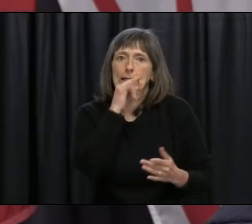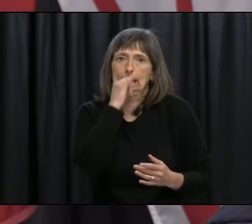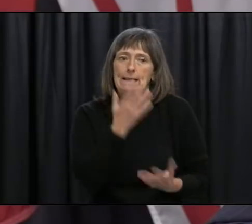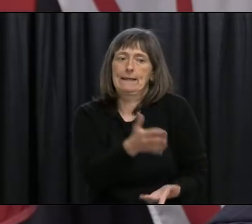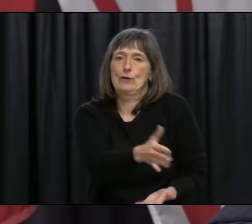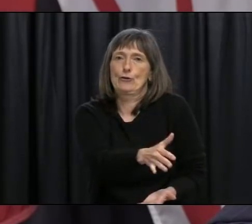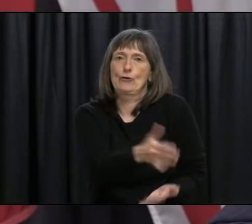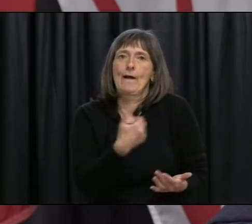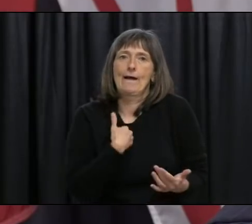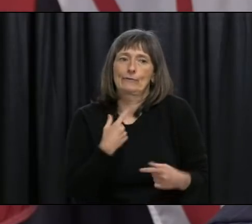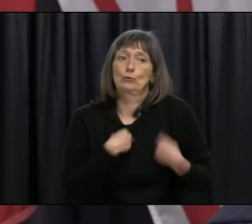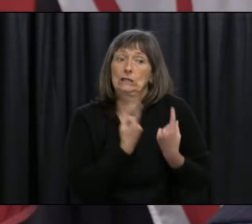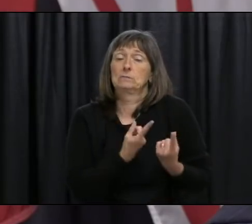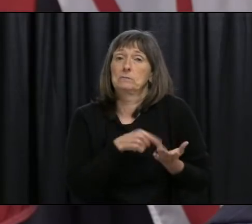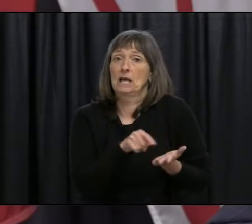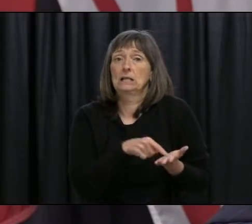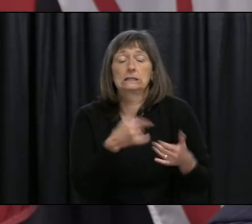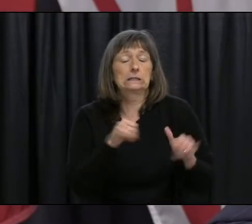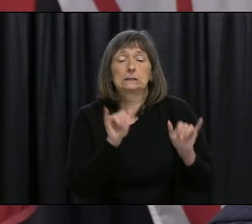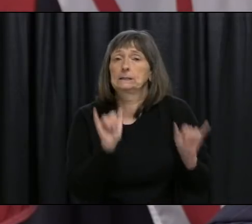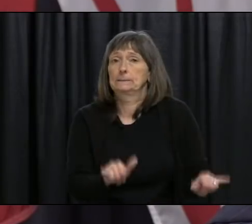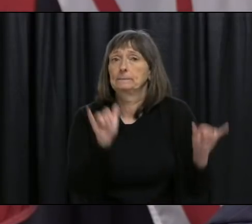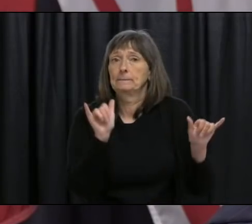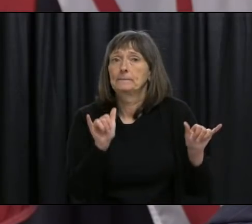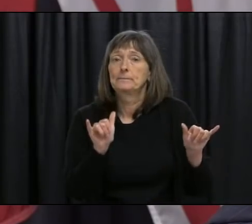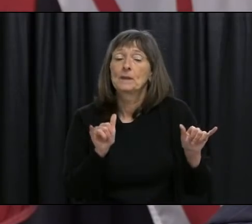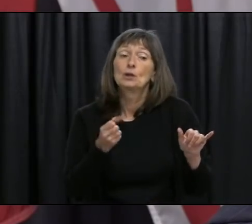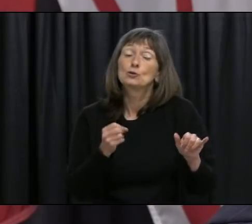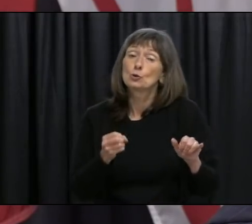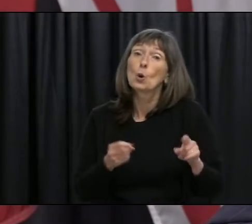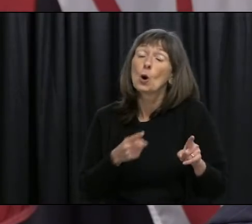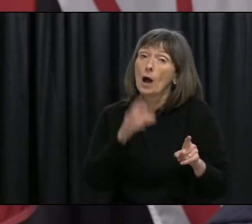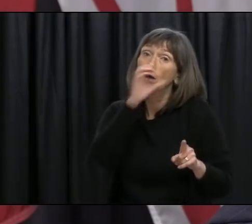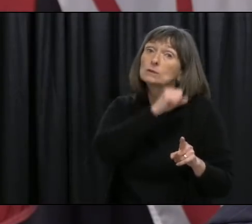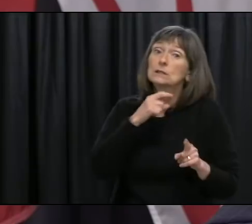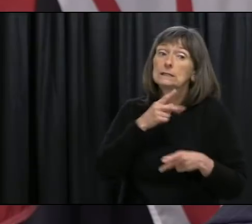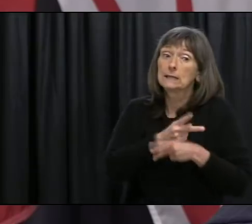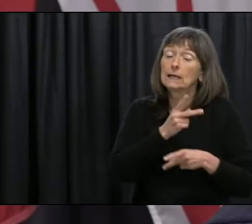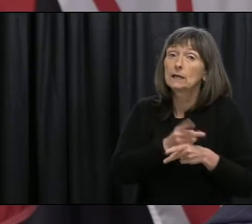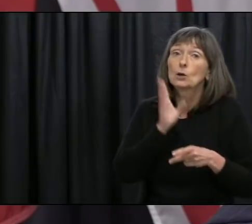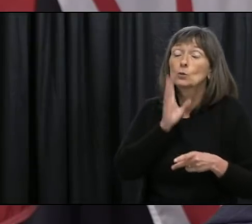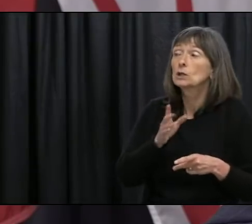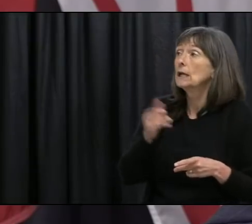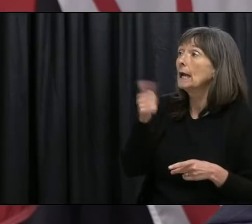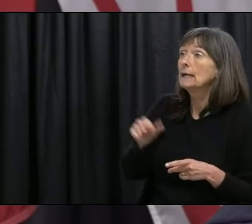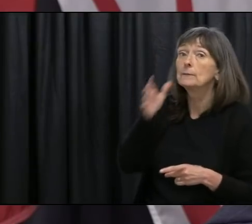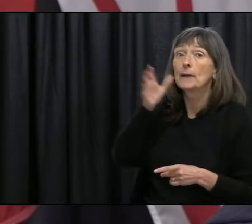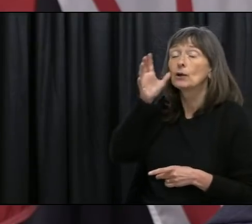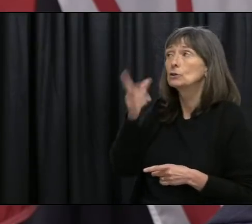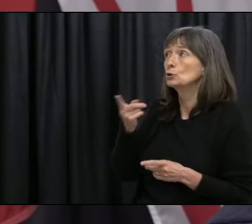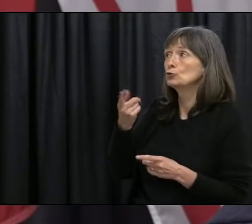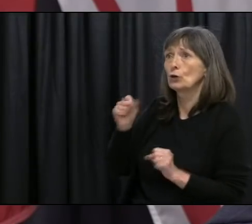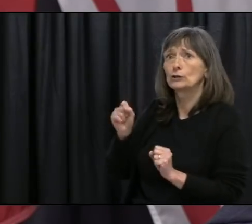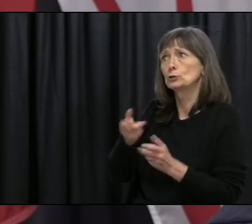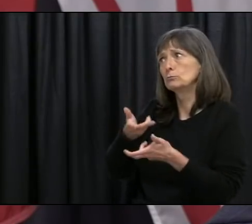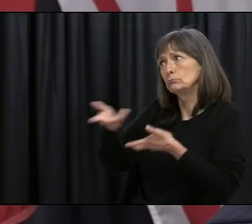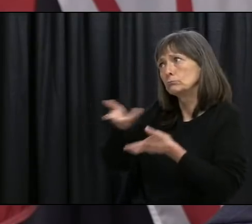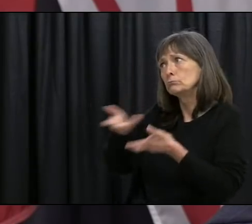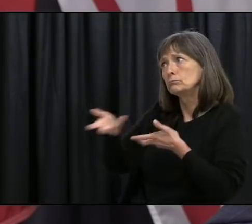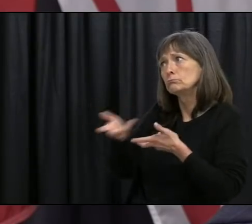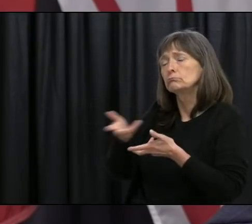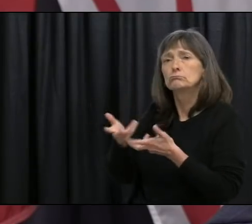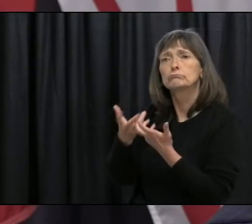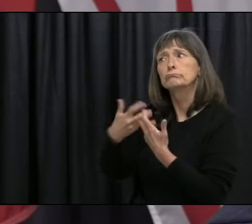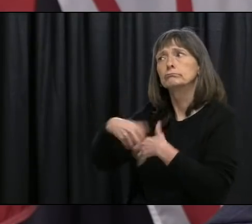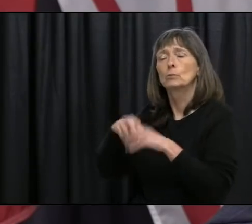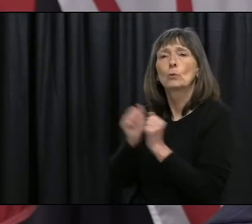care centres to work with their customers, people that have availed of their service, and try and be fair with them. And if we need